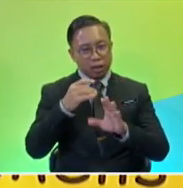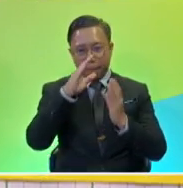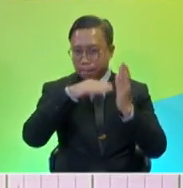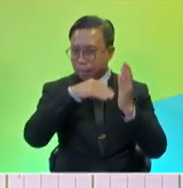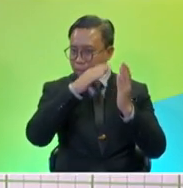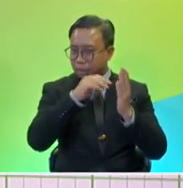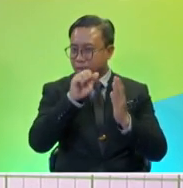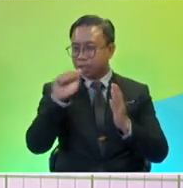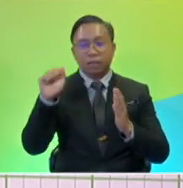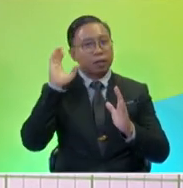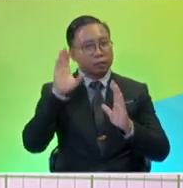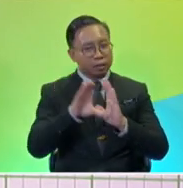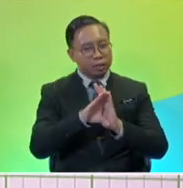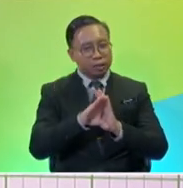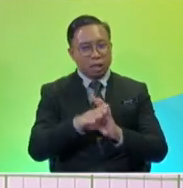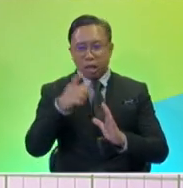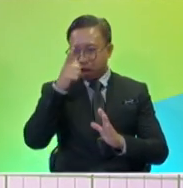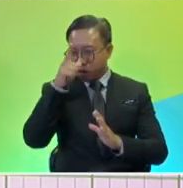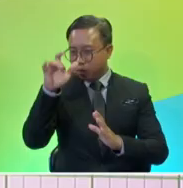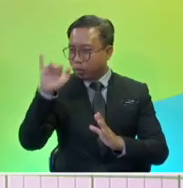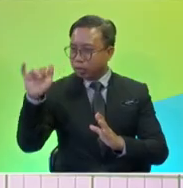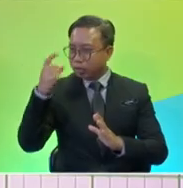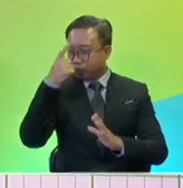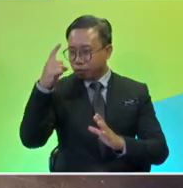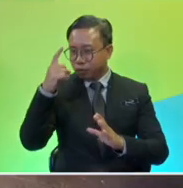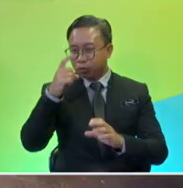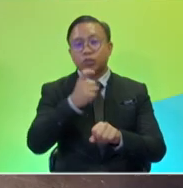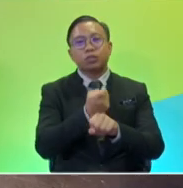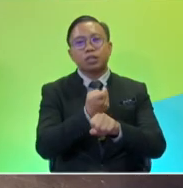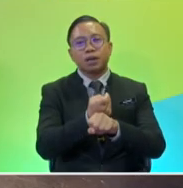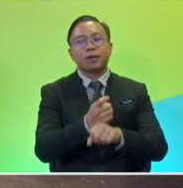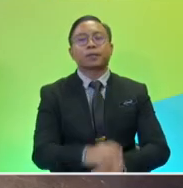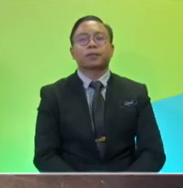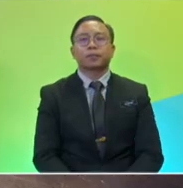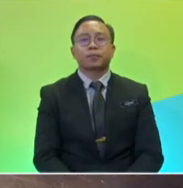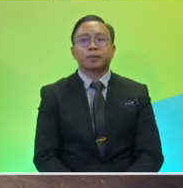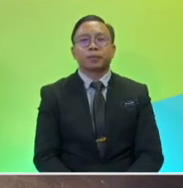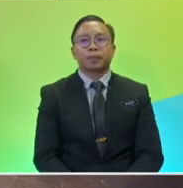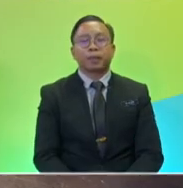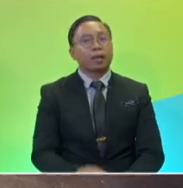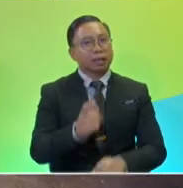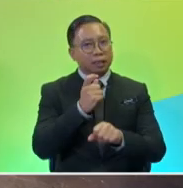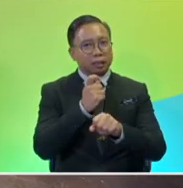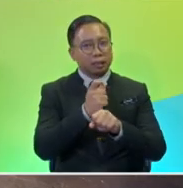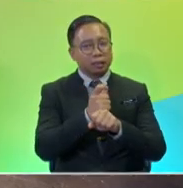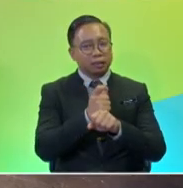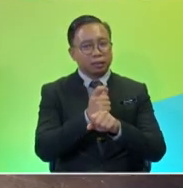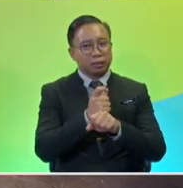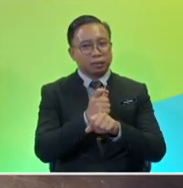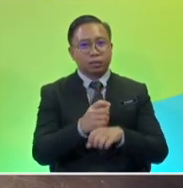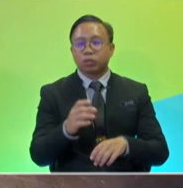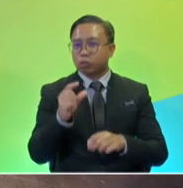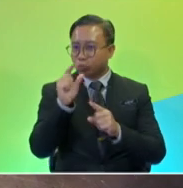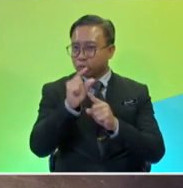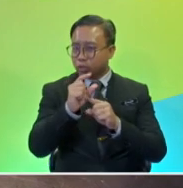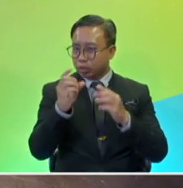I dislike looking for shells. Right? Okay, now. The task now is, okay, those who are in Google Meet, get